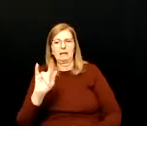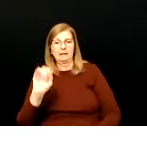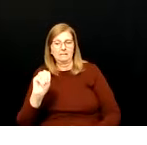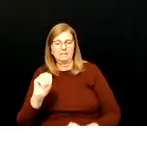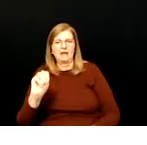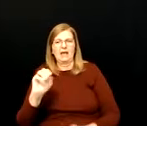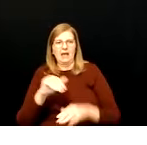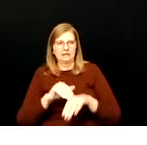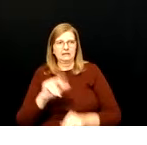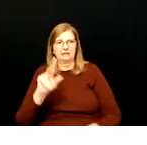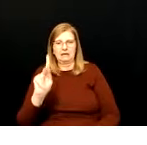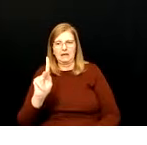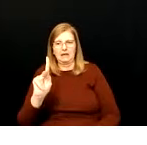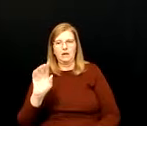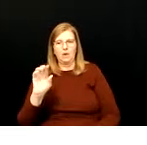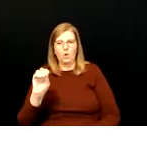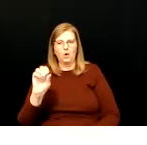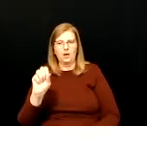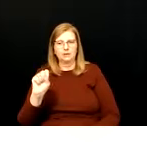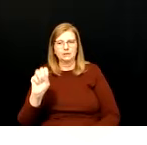at